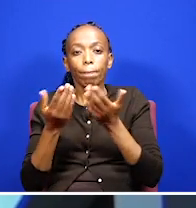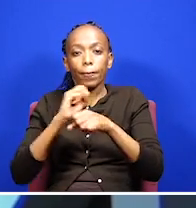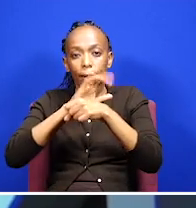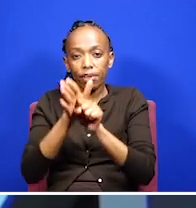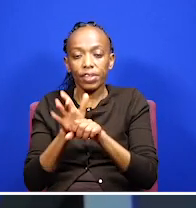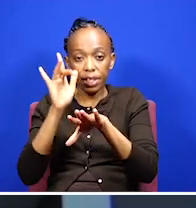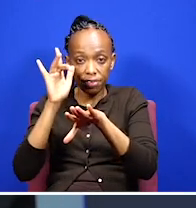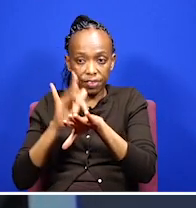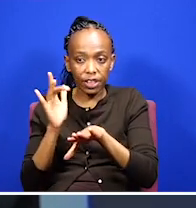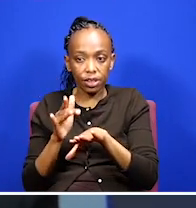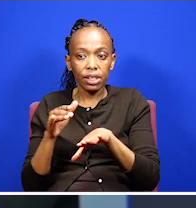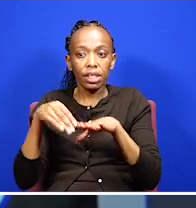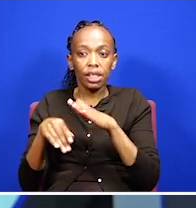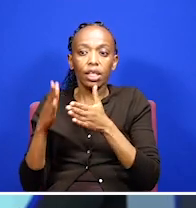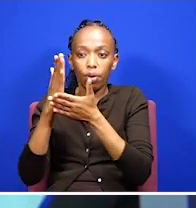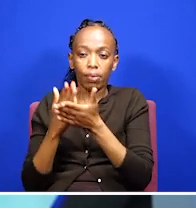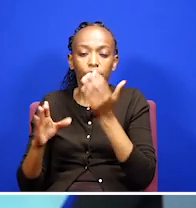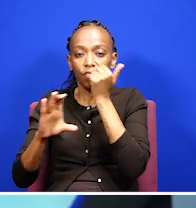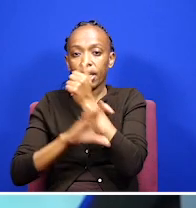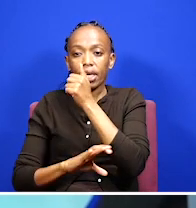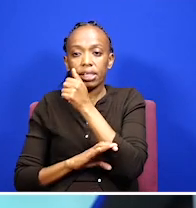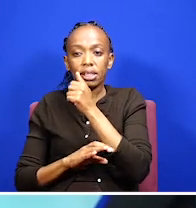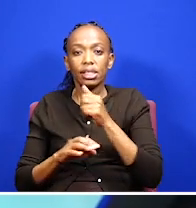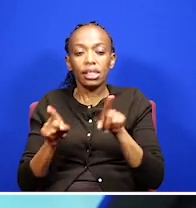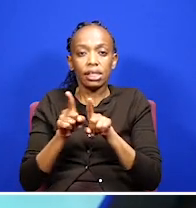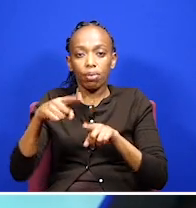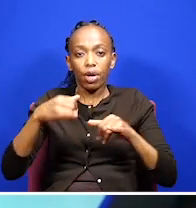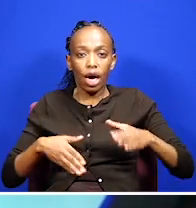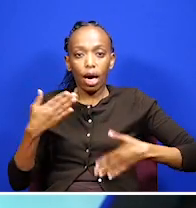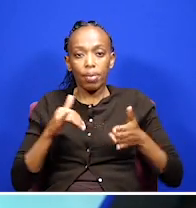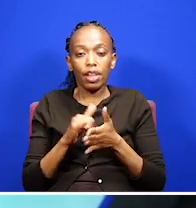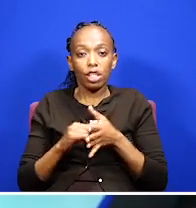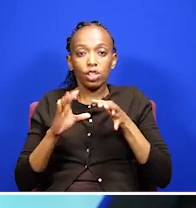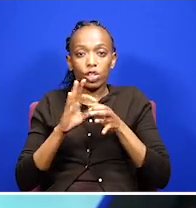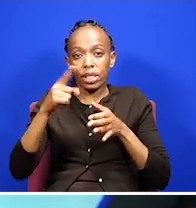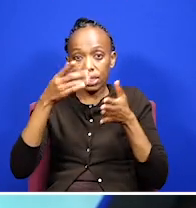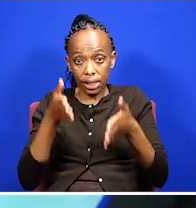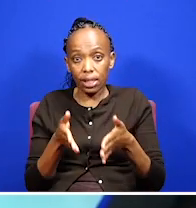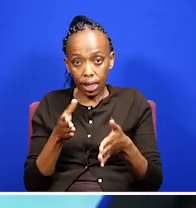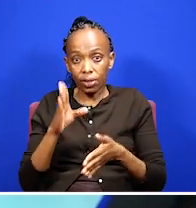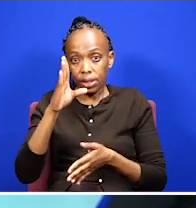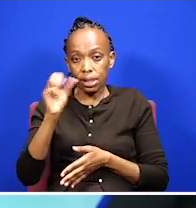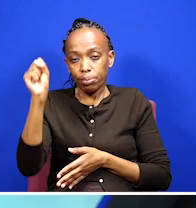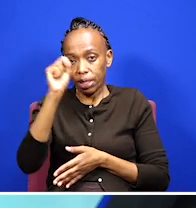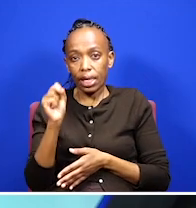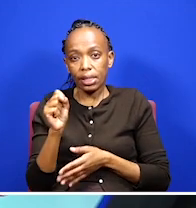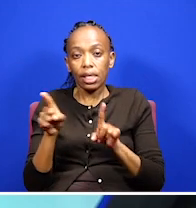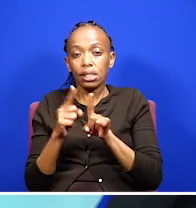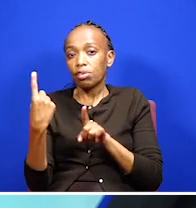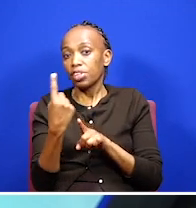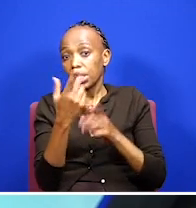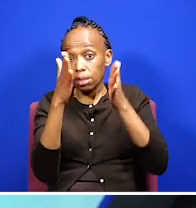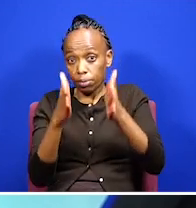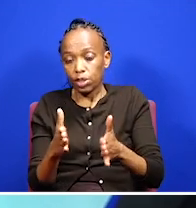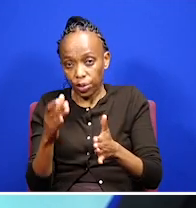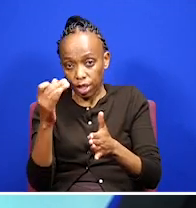COVID-19 infections in your part of the country. But we're so glad that you join us right here on CBS. And for everyone else, if you are watching